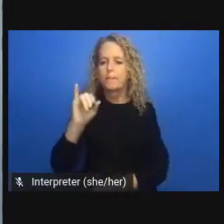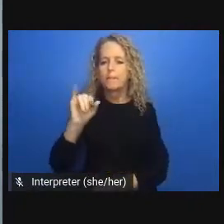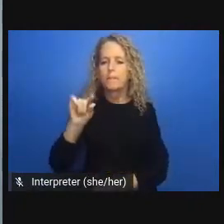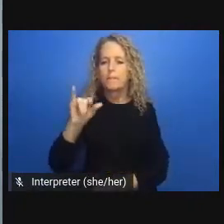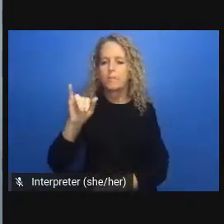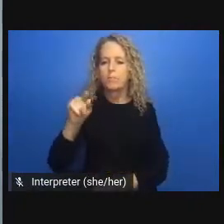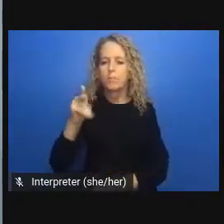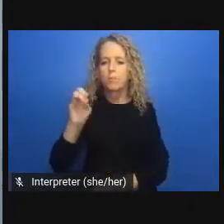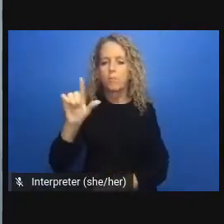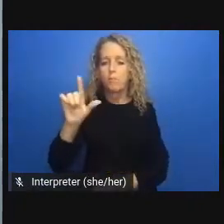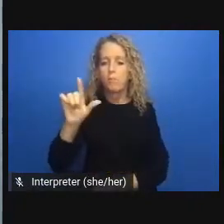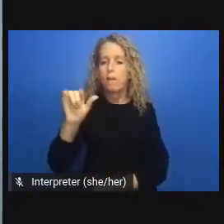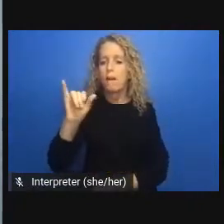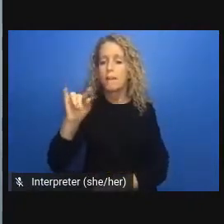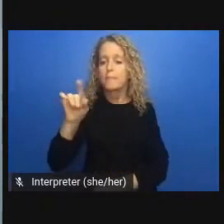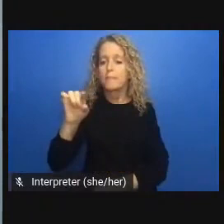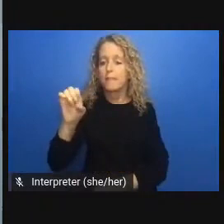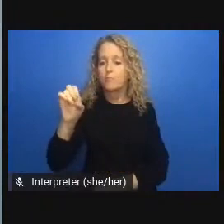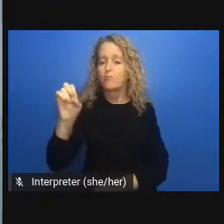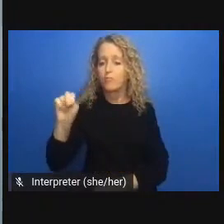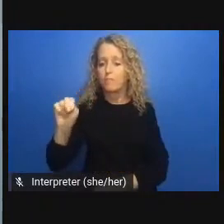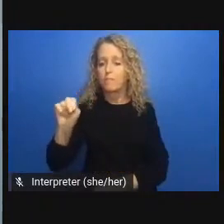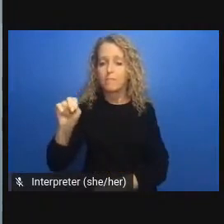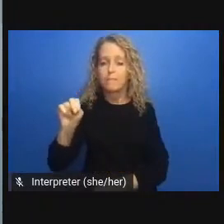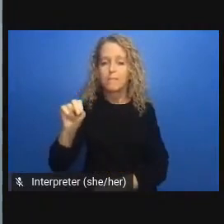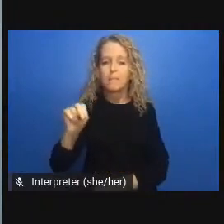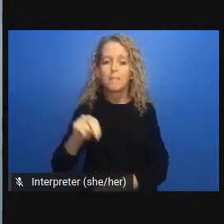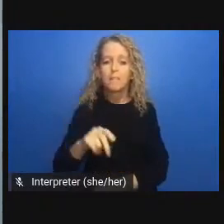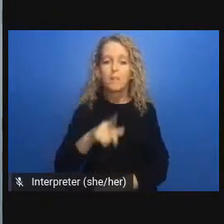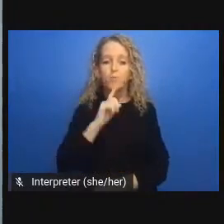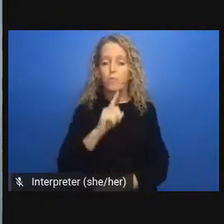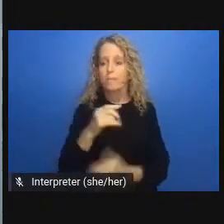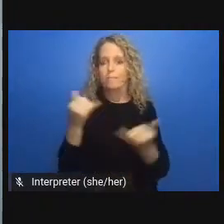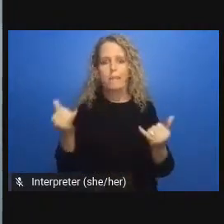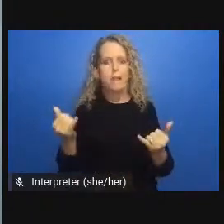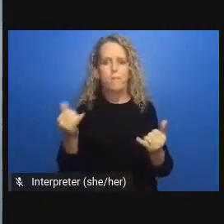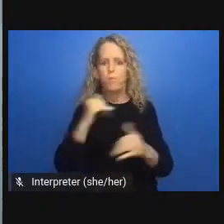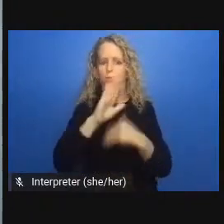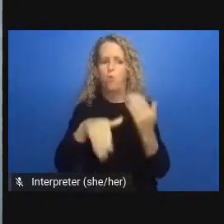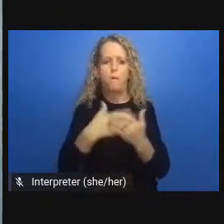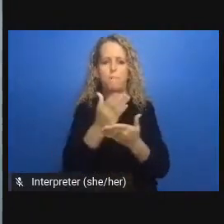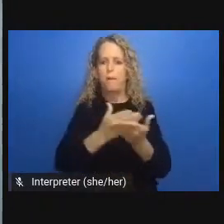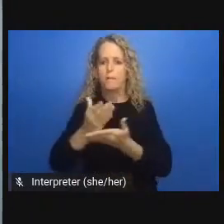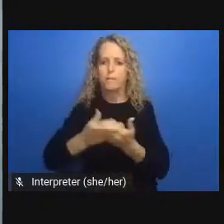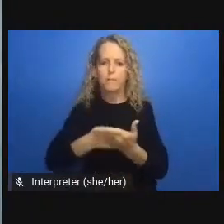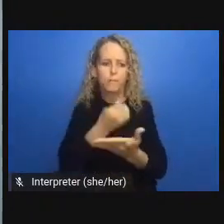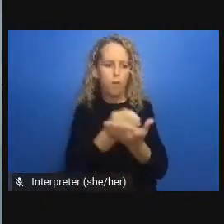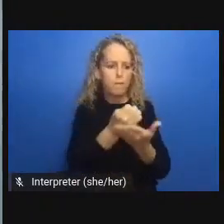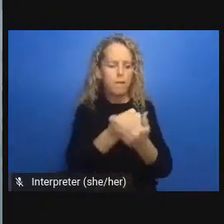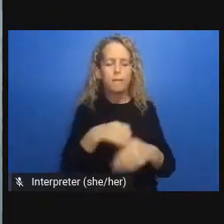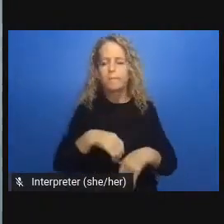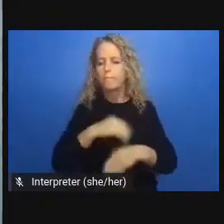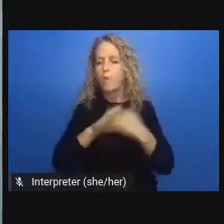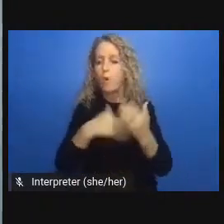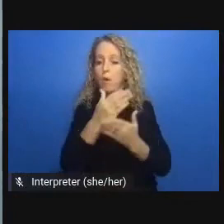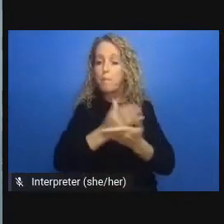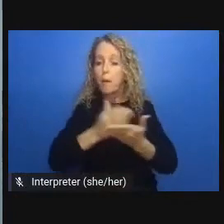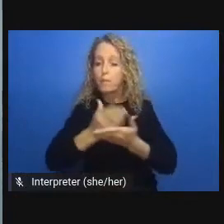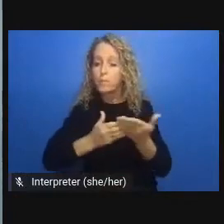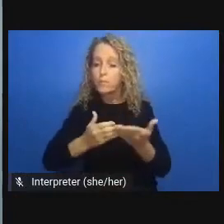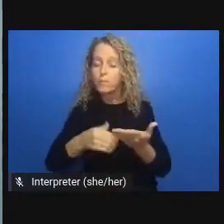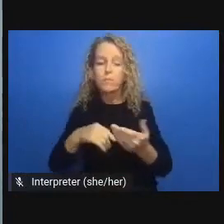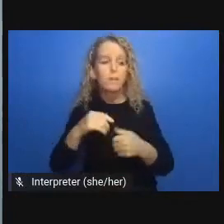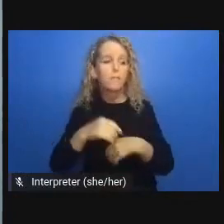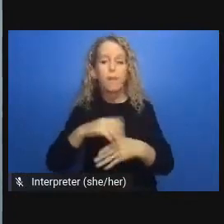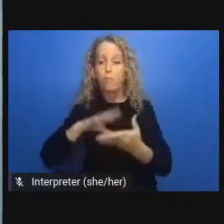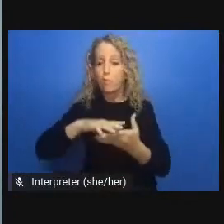of the digitalization now encompasses all sectors of our economy and all facets of learning, whether you're a researcher, a